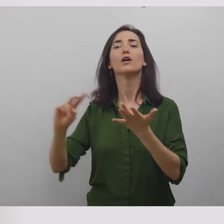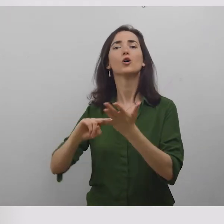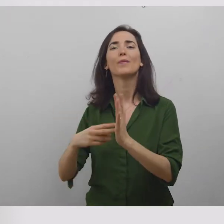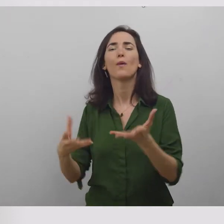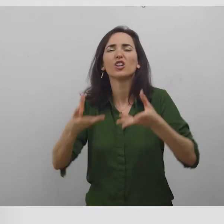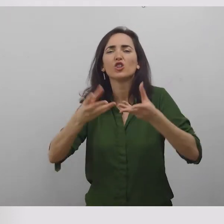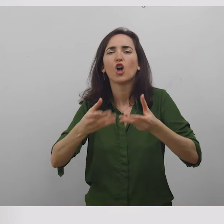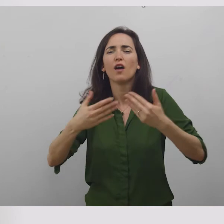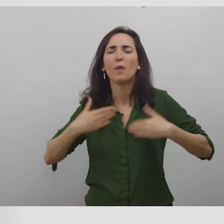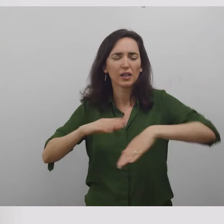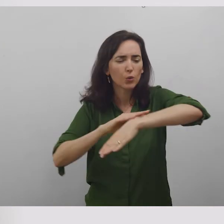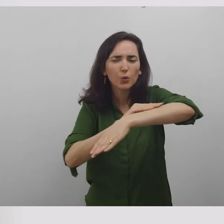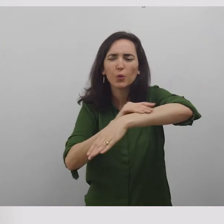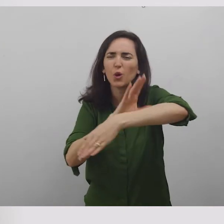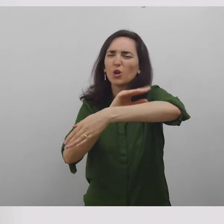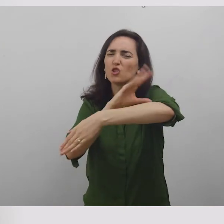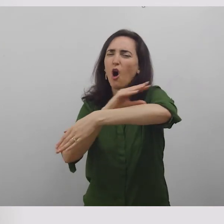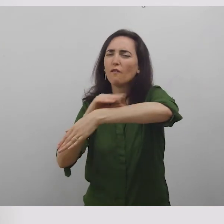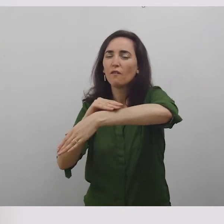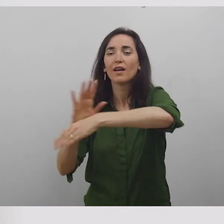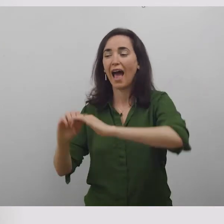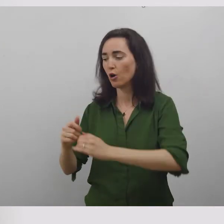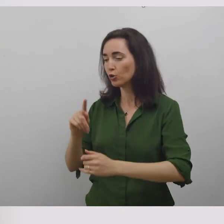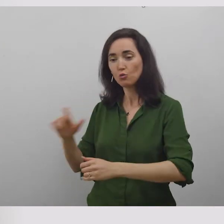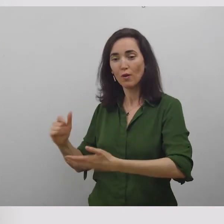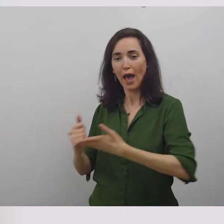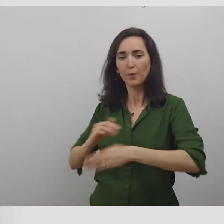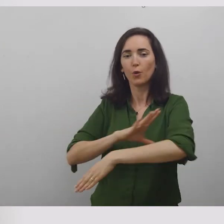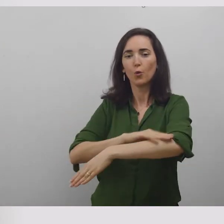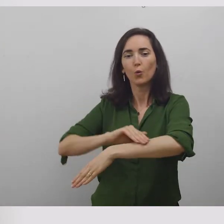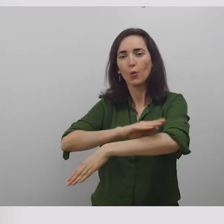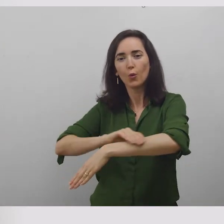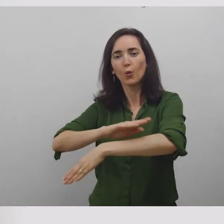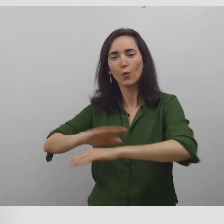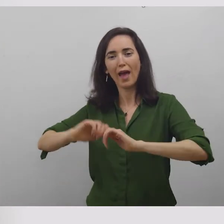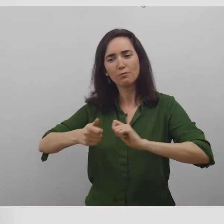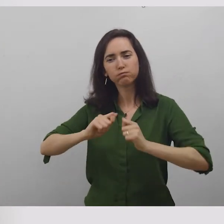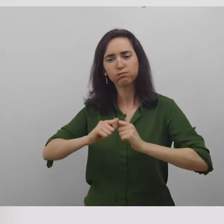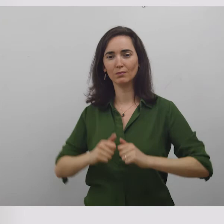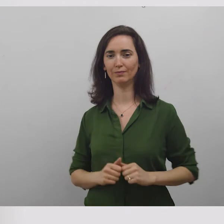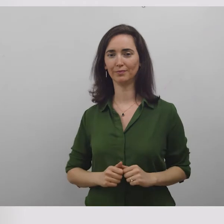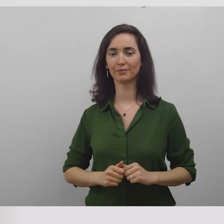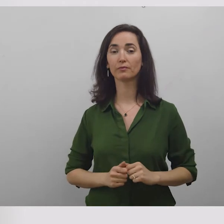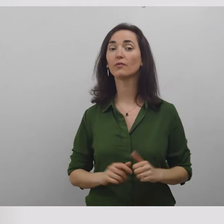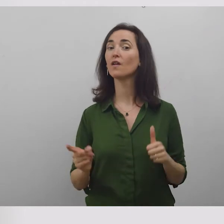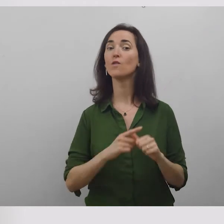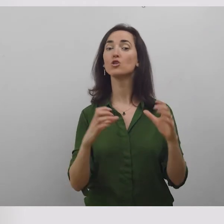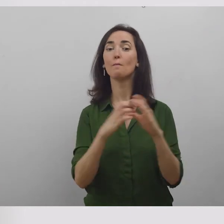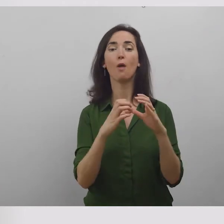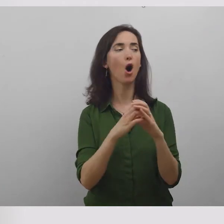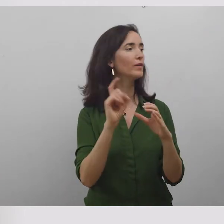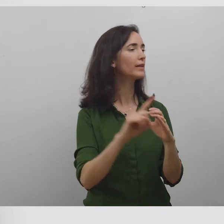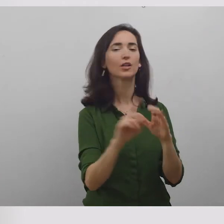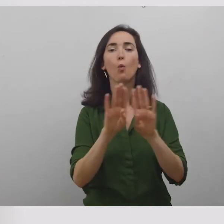IASTM, Instrument Assisted Soft Tissue Manipulation. So for the ball, what we want to do is have something to